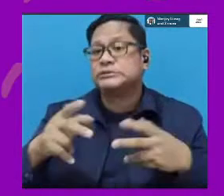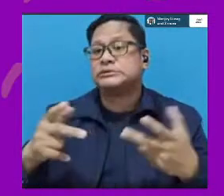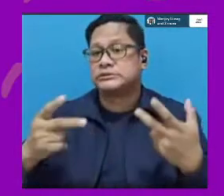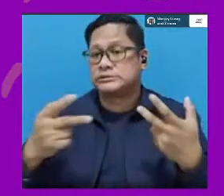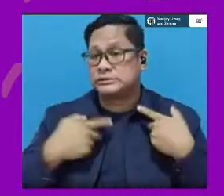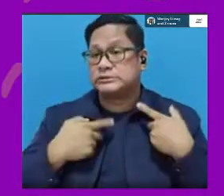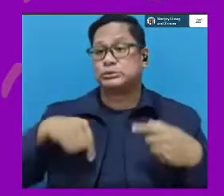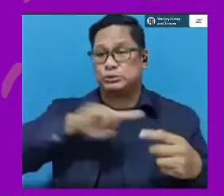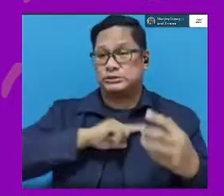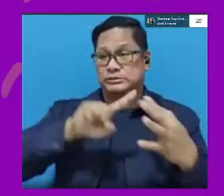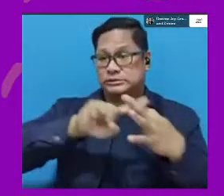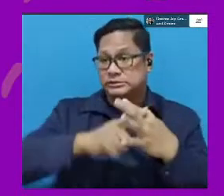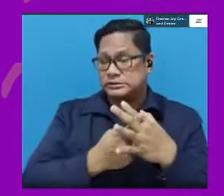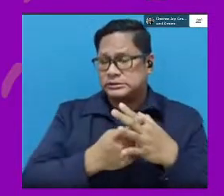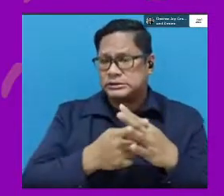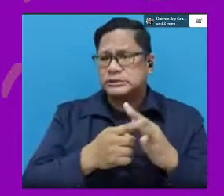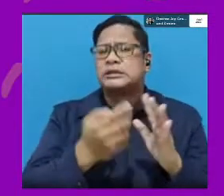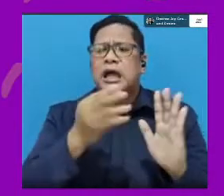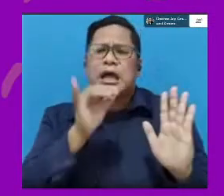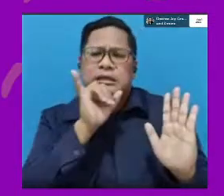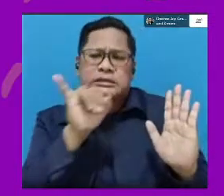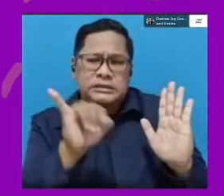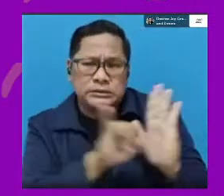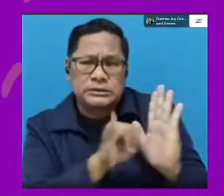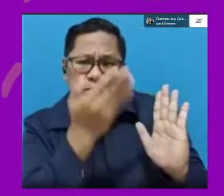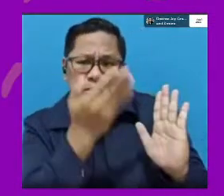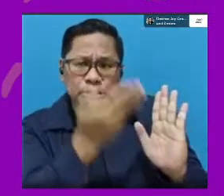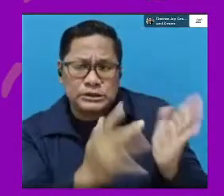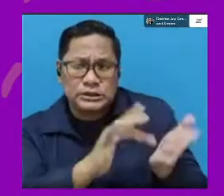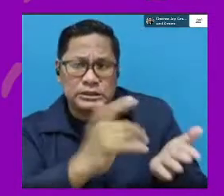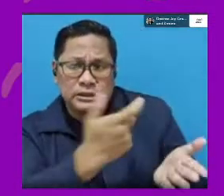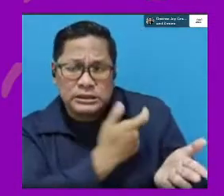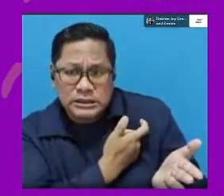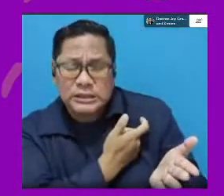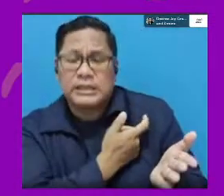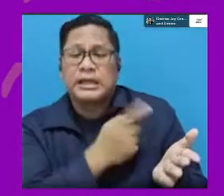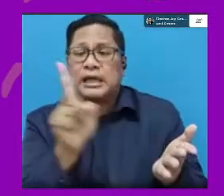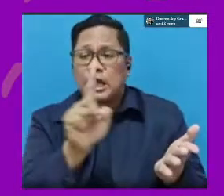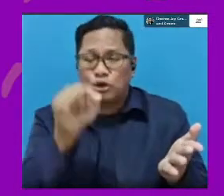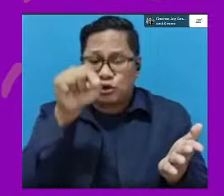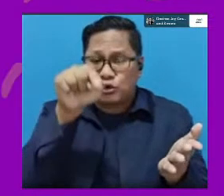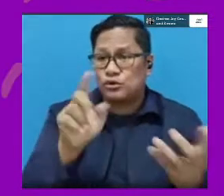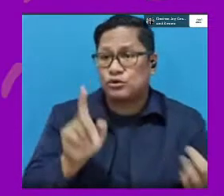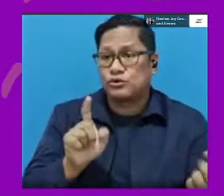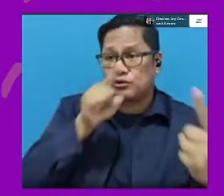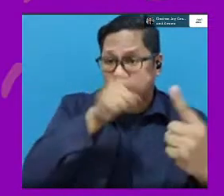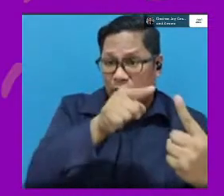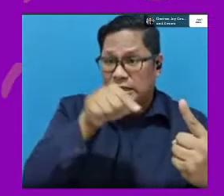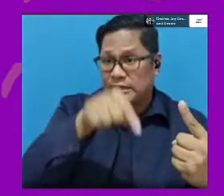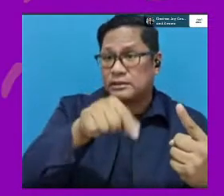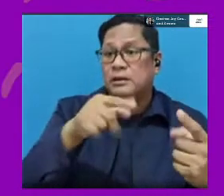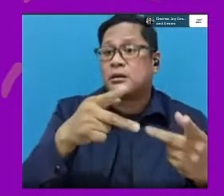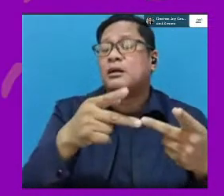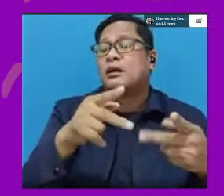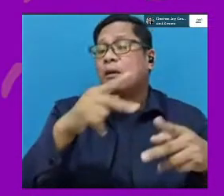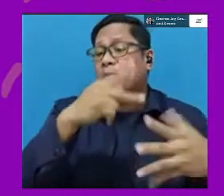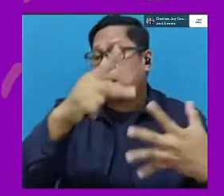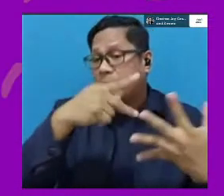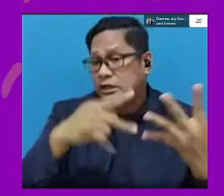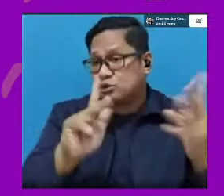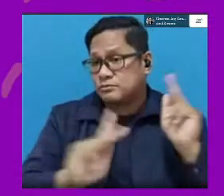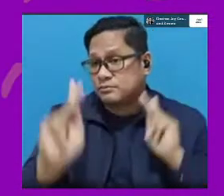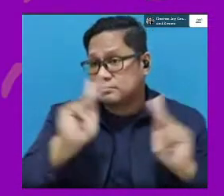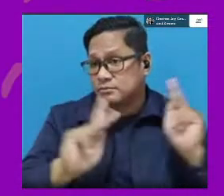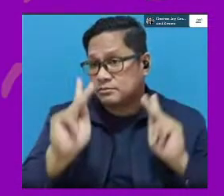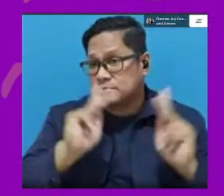started with the identification of vaccine and eligible population. Of course, as I've mentioned, with